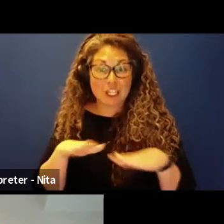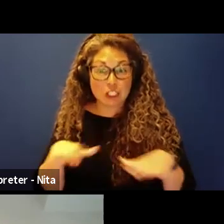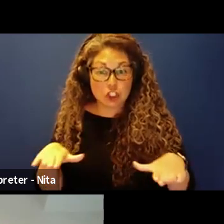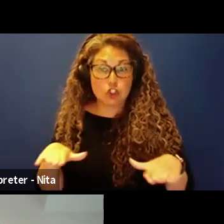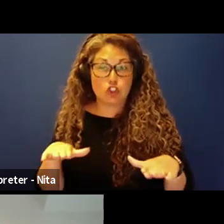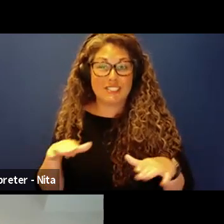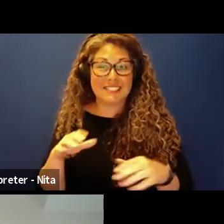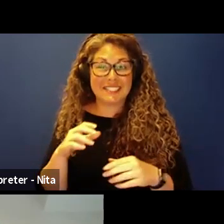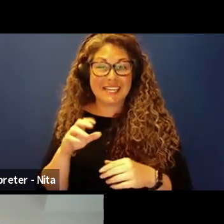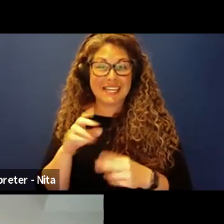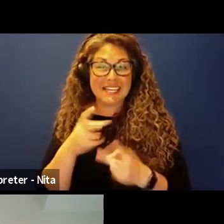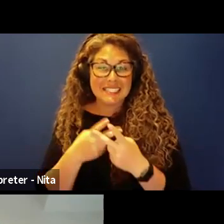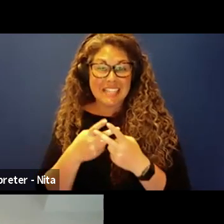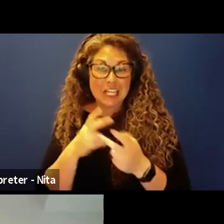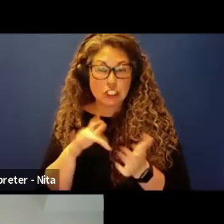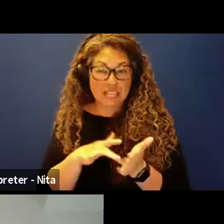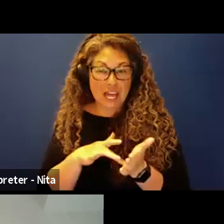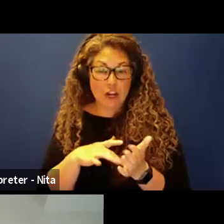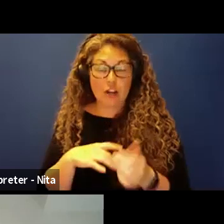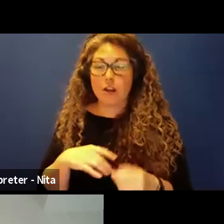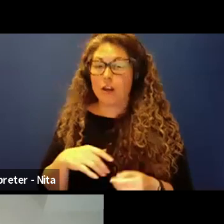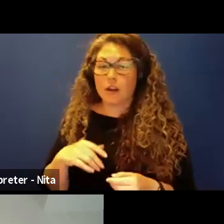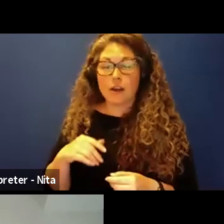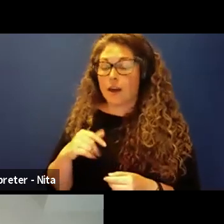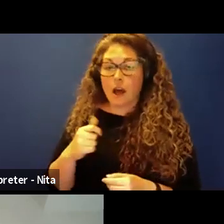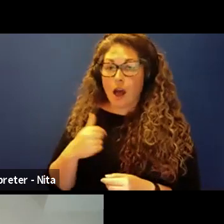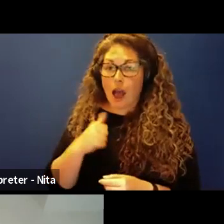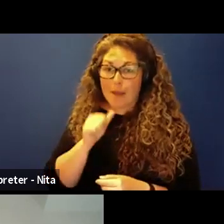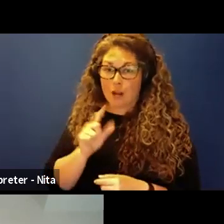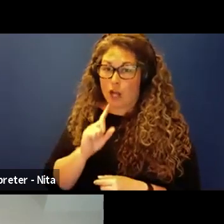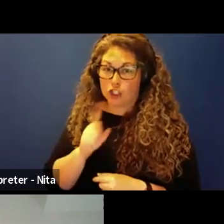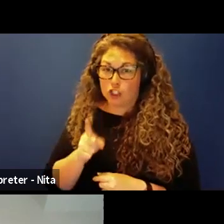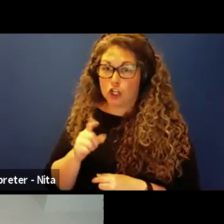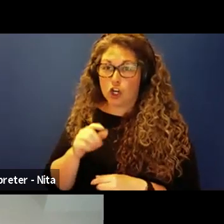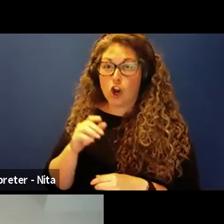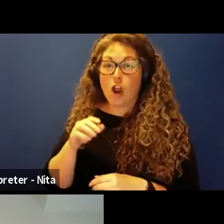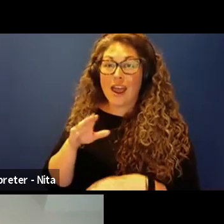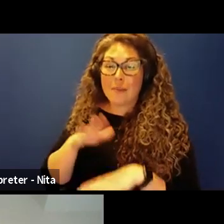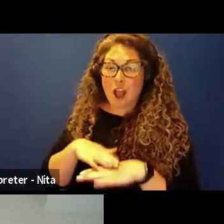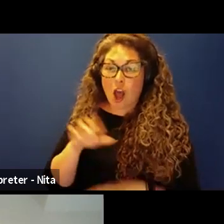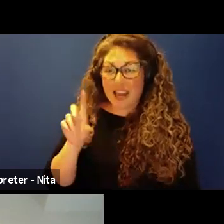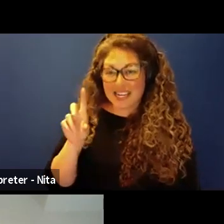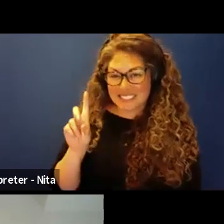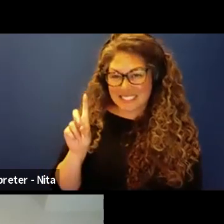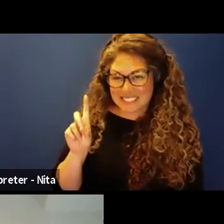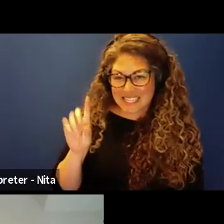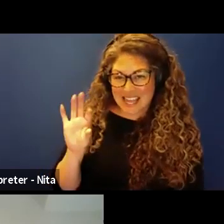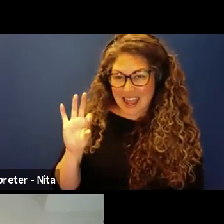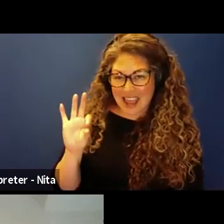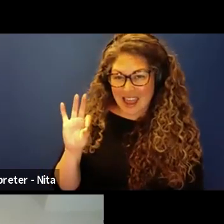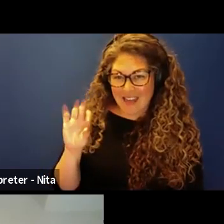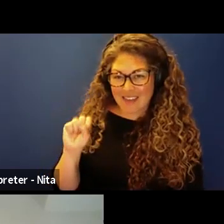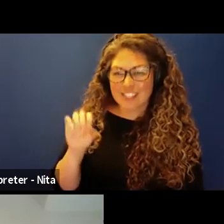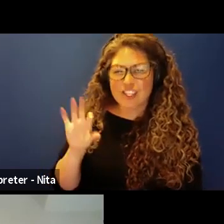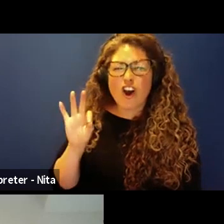reaching those, I'm not too sure. That will be on DFS, which is forensic